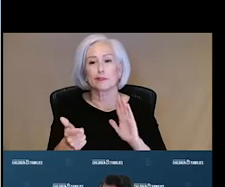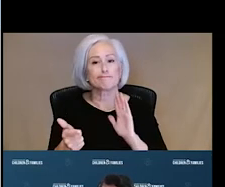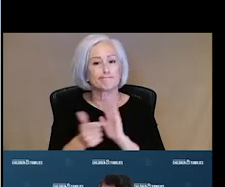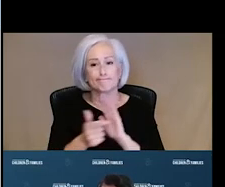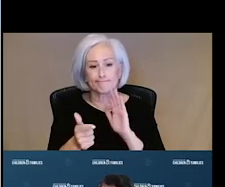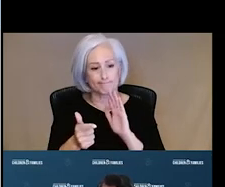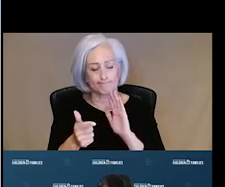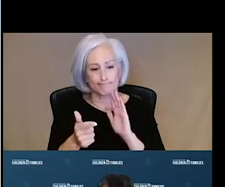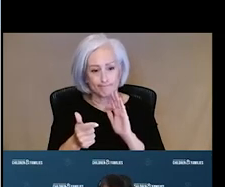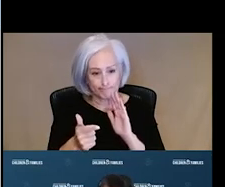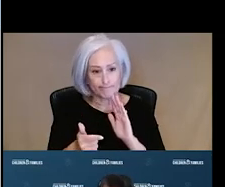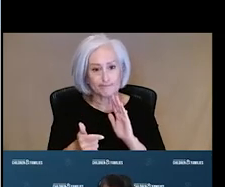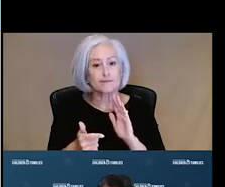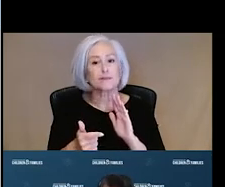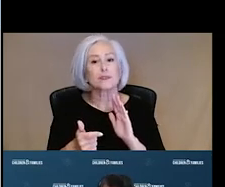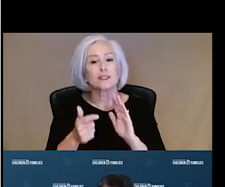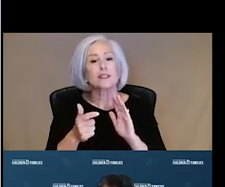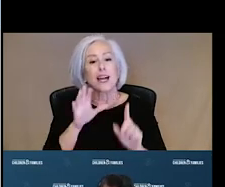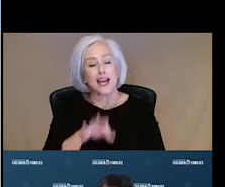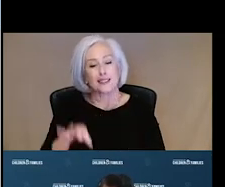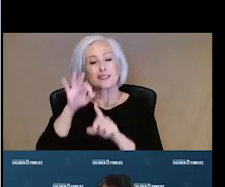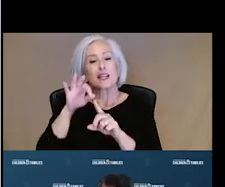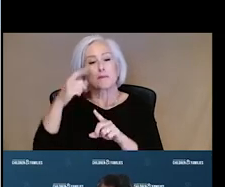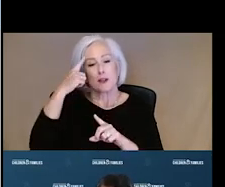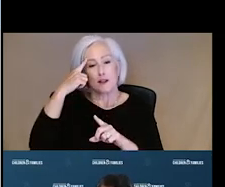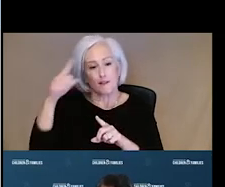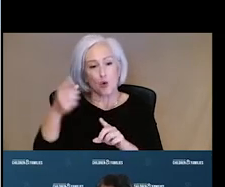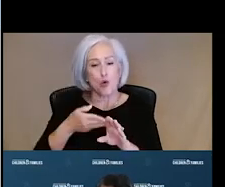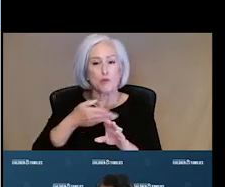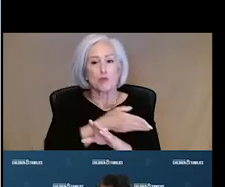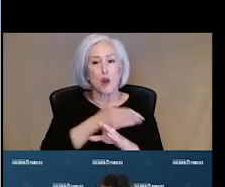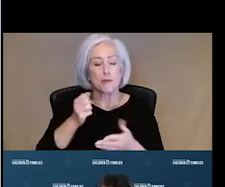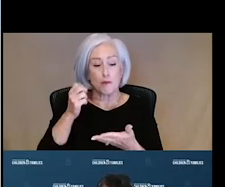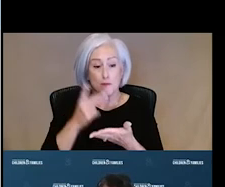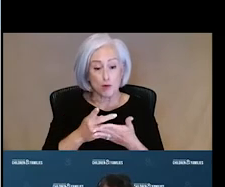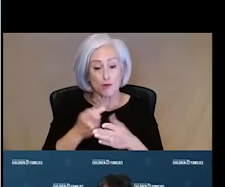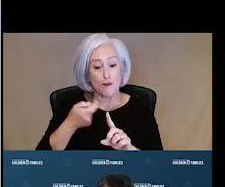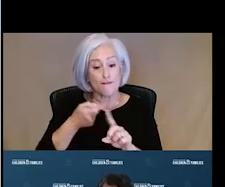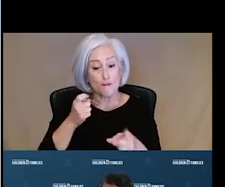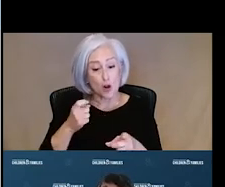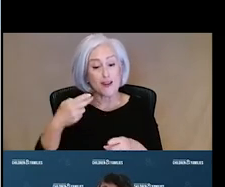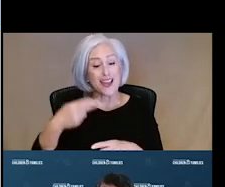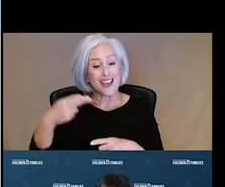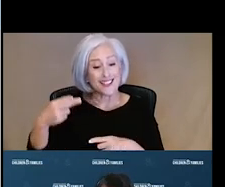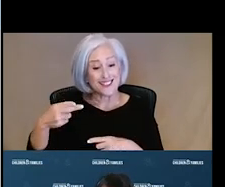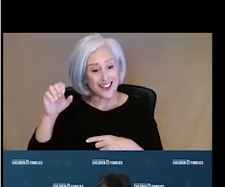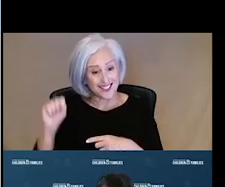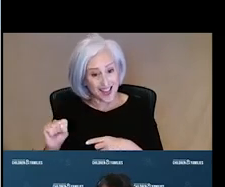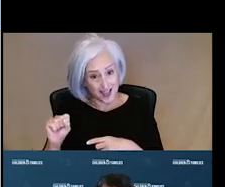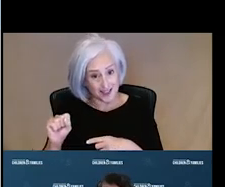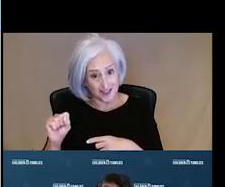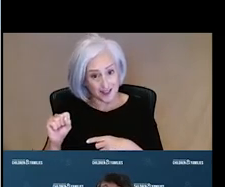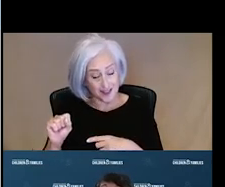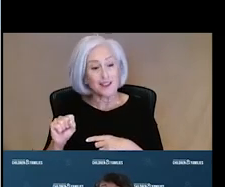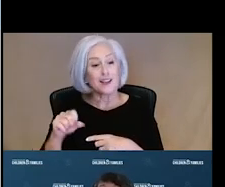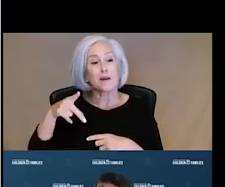direct charges, except with the prior approval of the HHS awarding agency or pass-through entity.